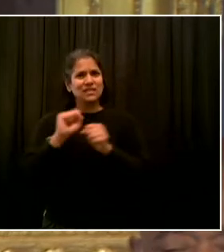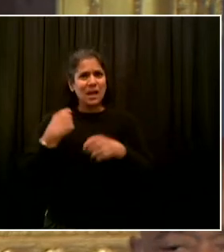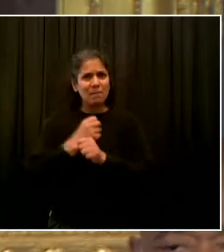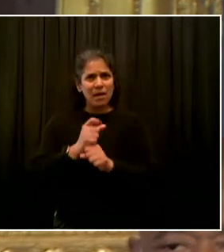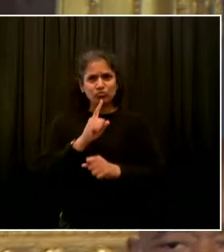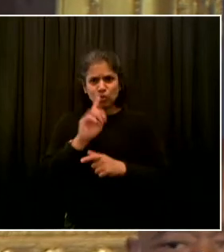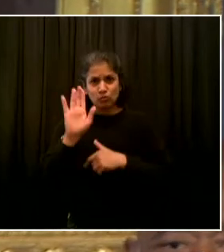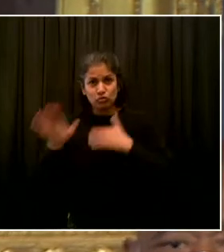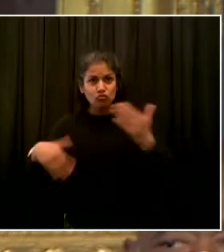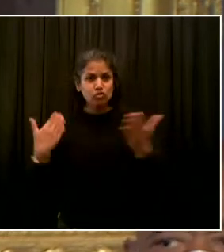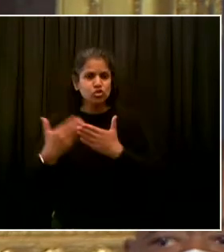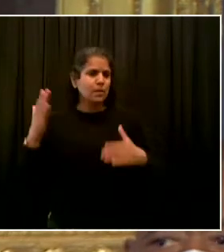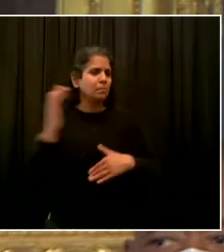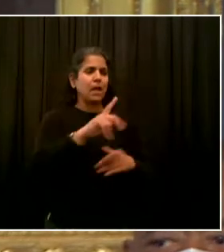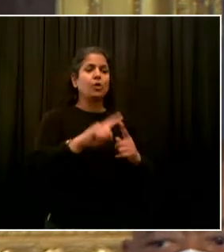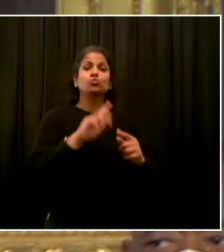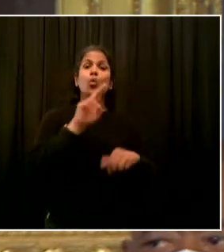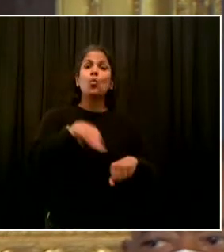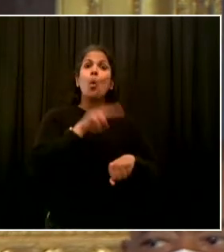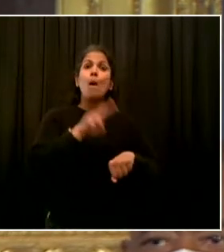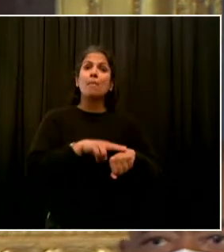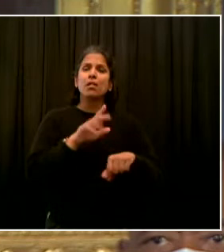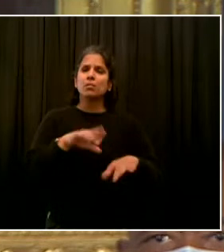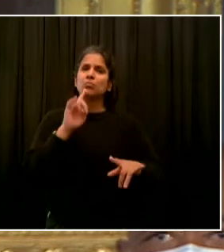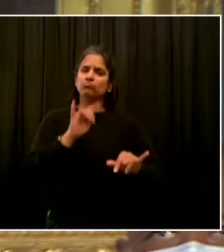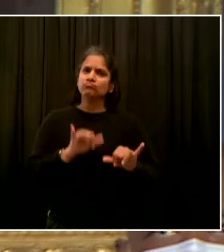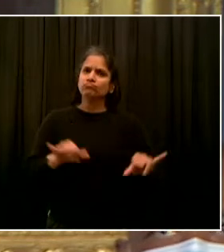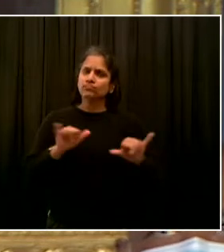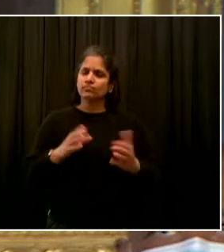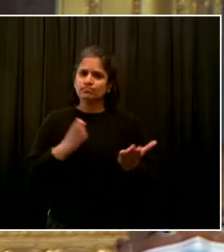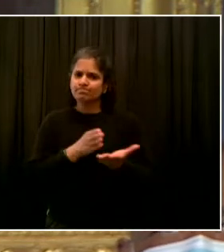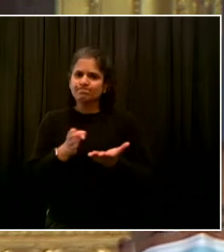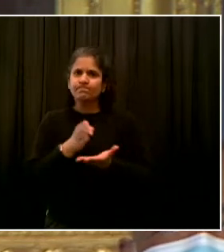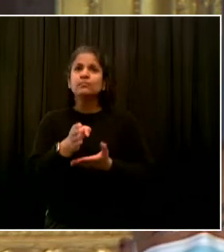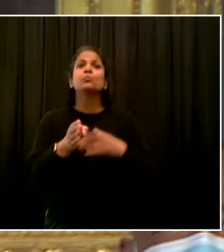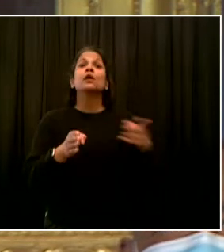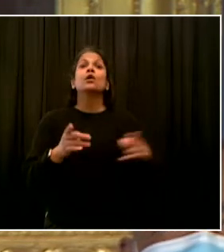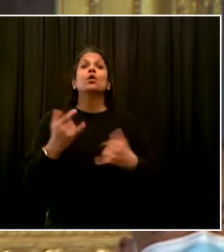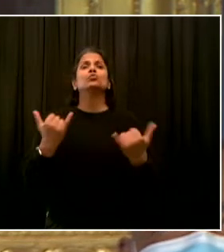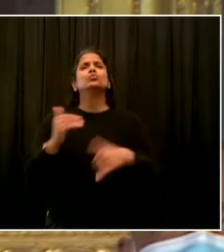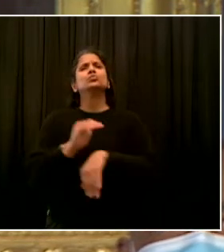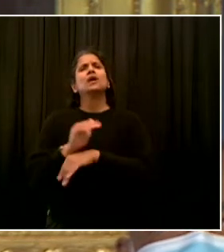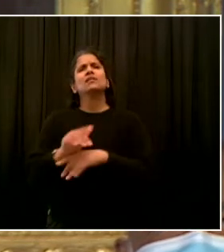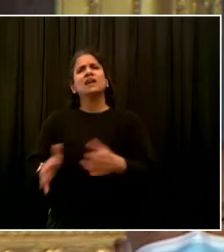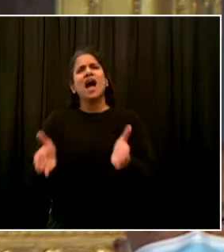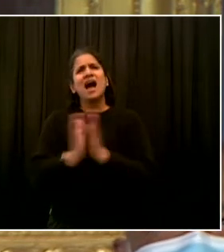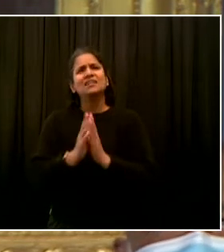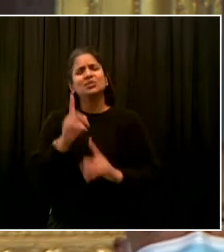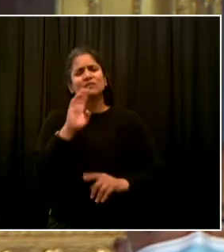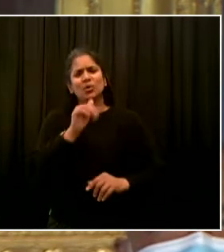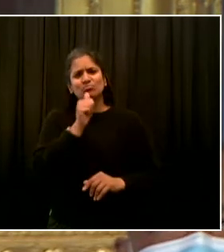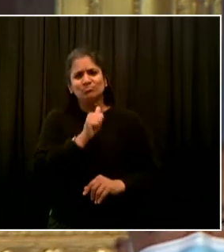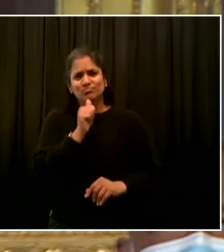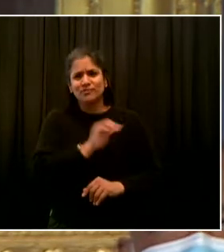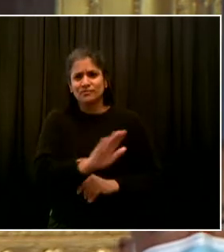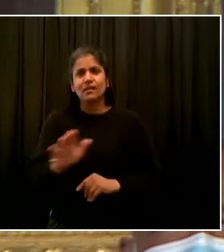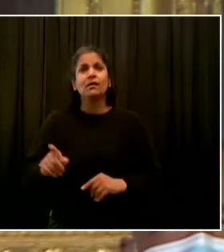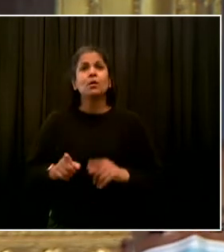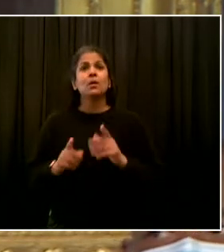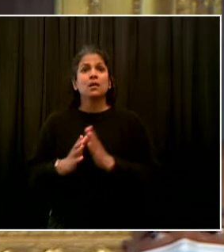normal routines. This afternoon, we're asking for a bit more patience and a bit of grace. Cases